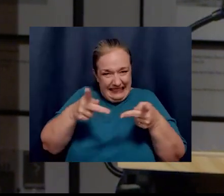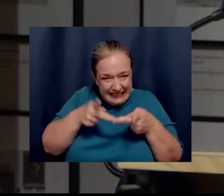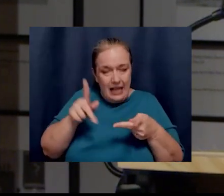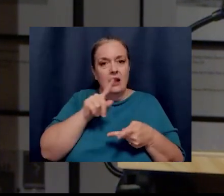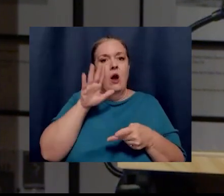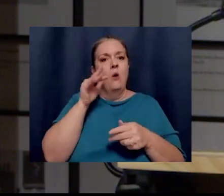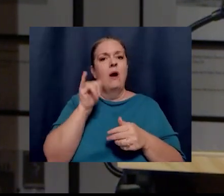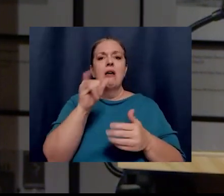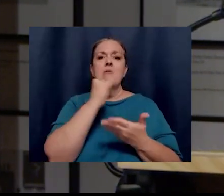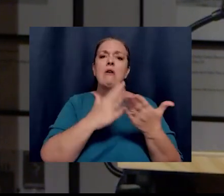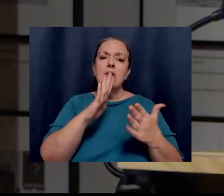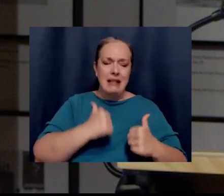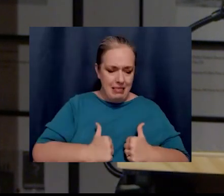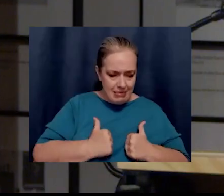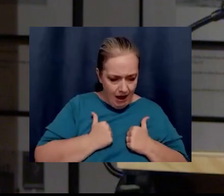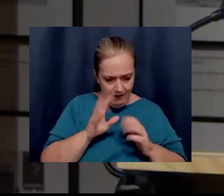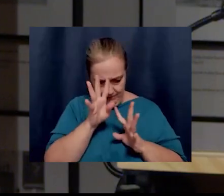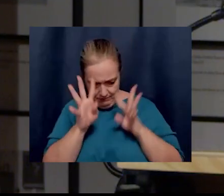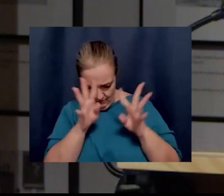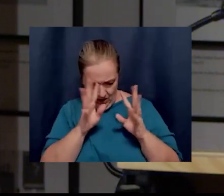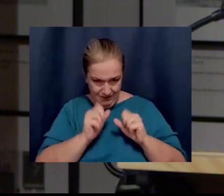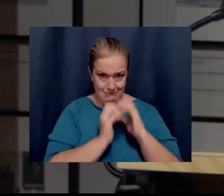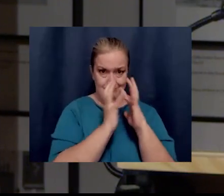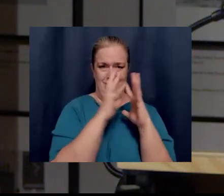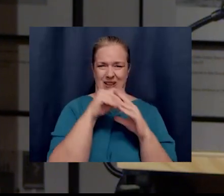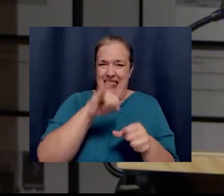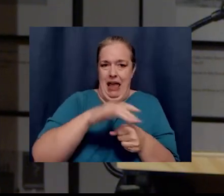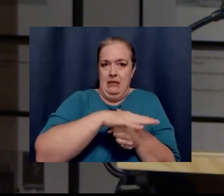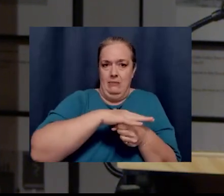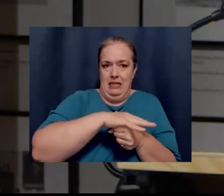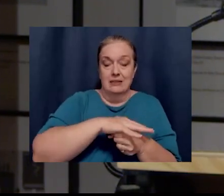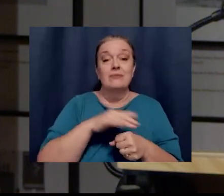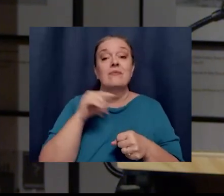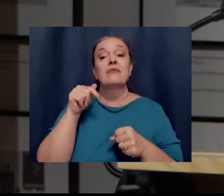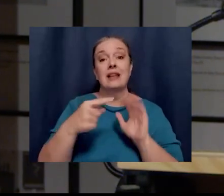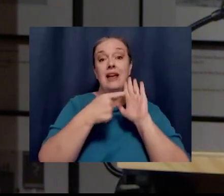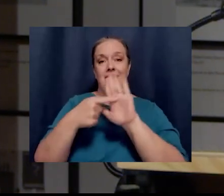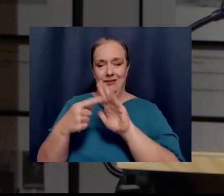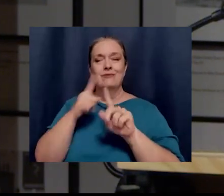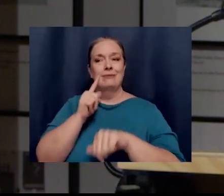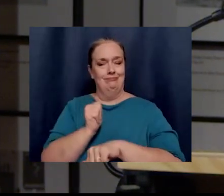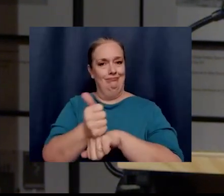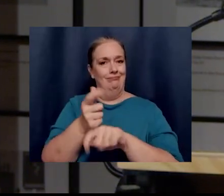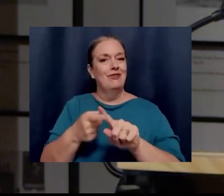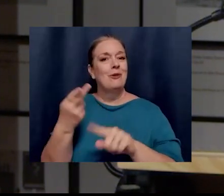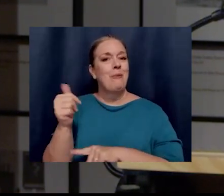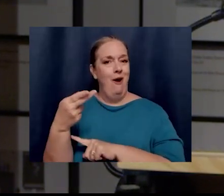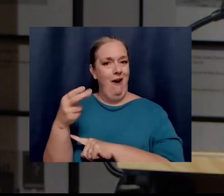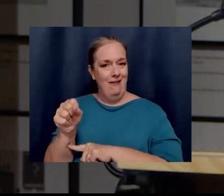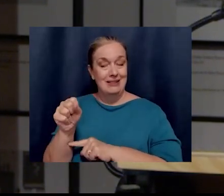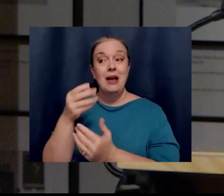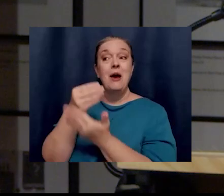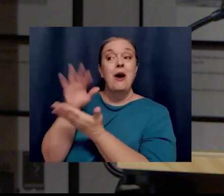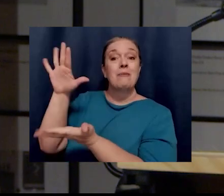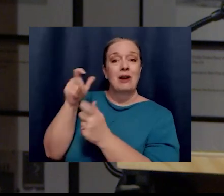creative processes, and their artworks. This exhibition was organized by HAHS and was made possible through funding through